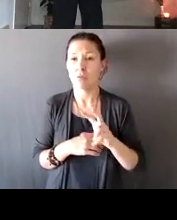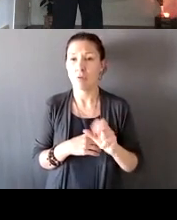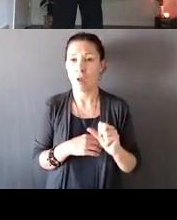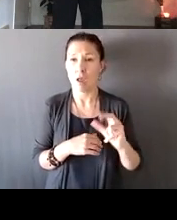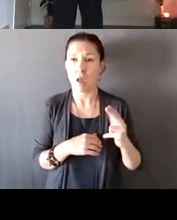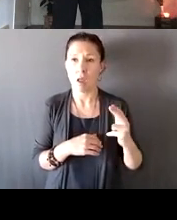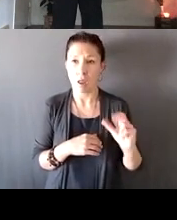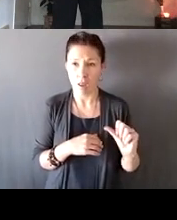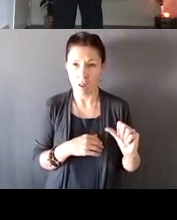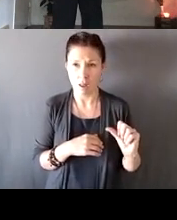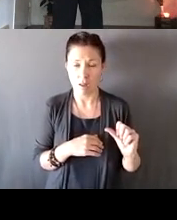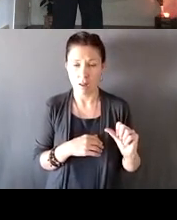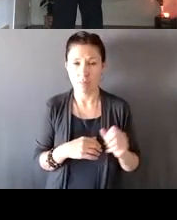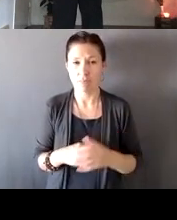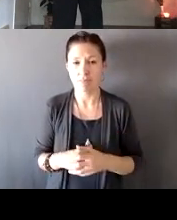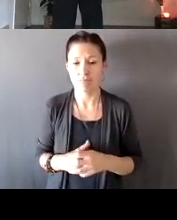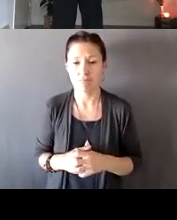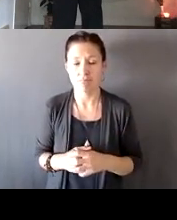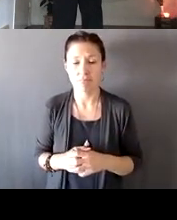Svaha.